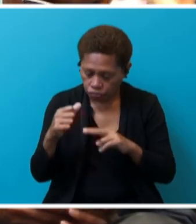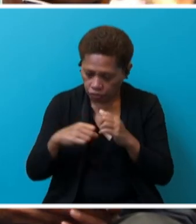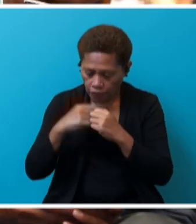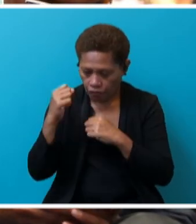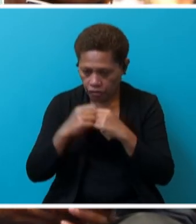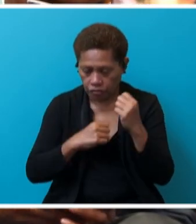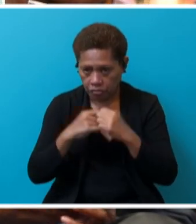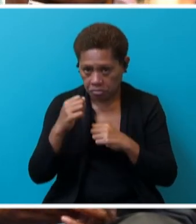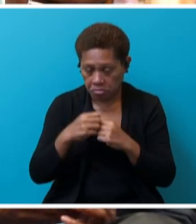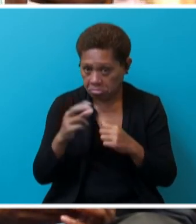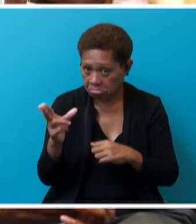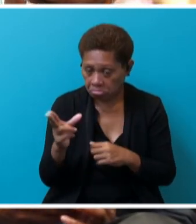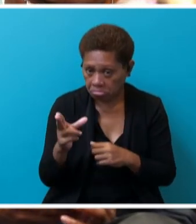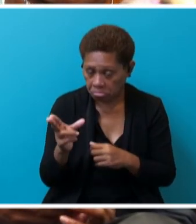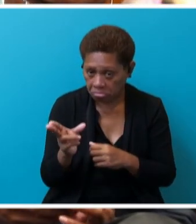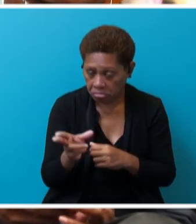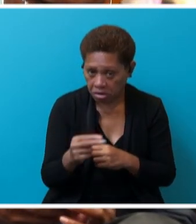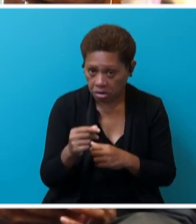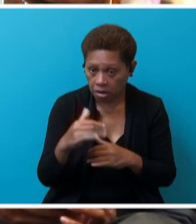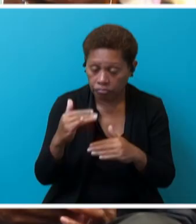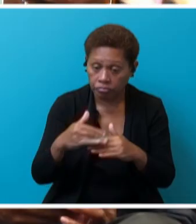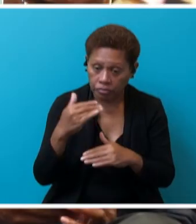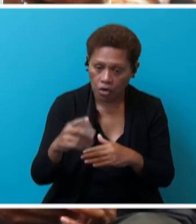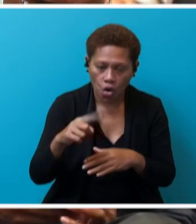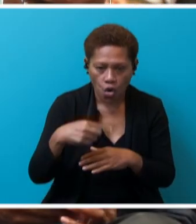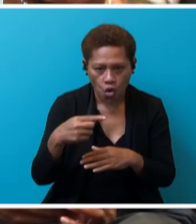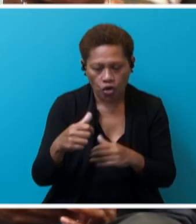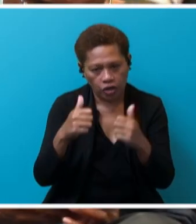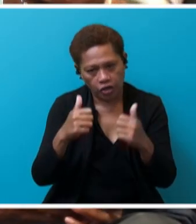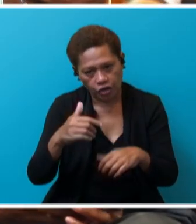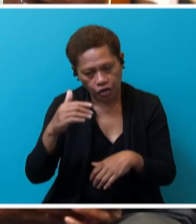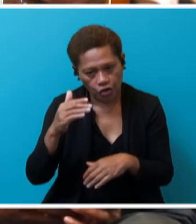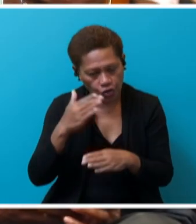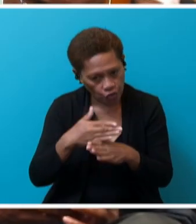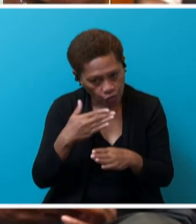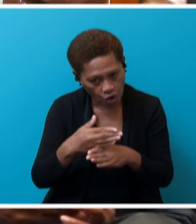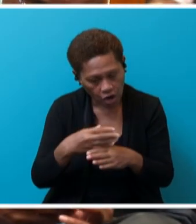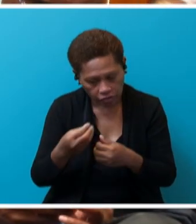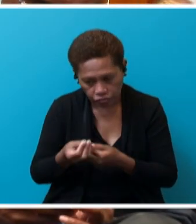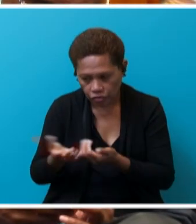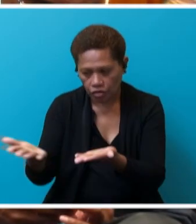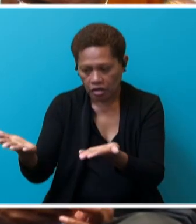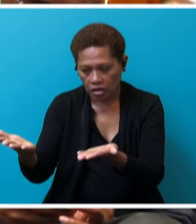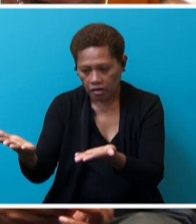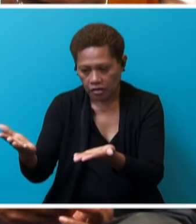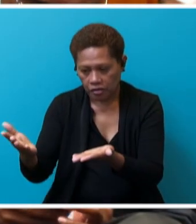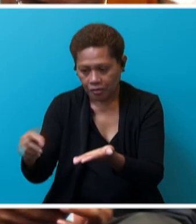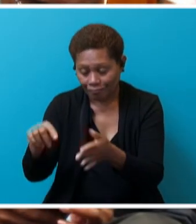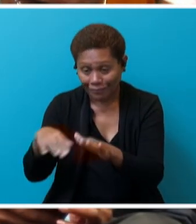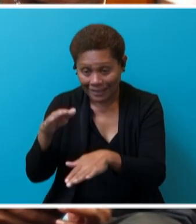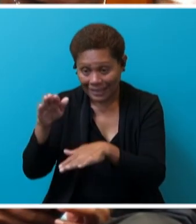has been built in the past, to continue the good work to deliver as far as this critical step is